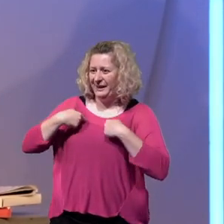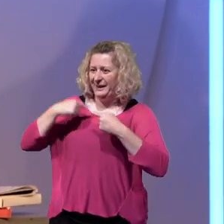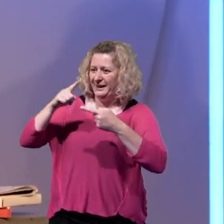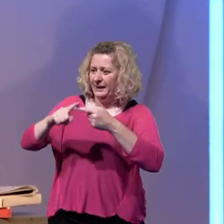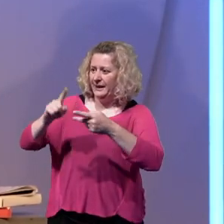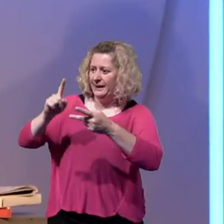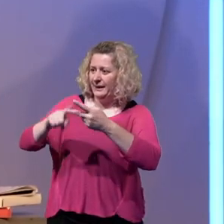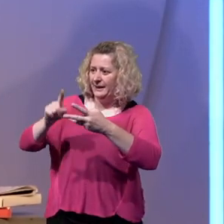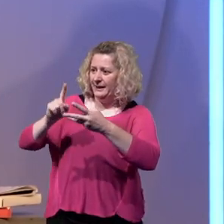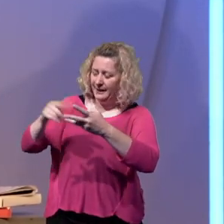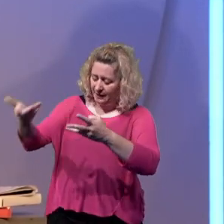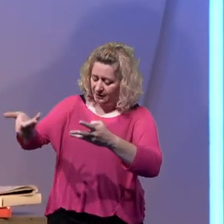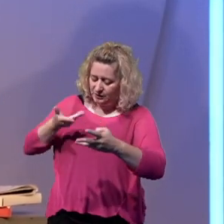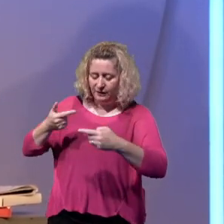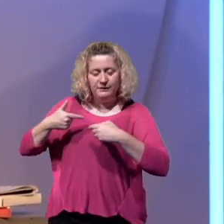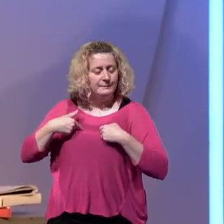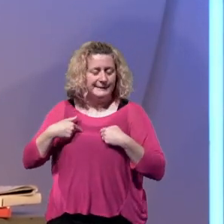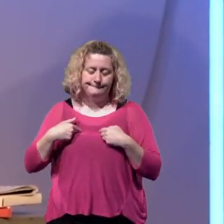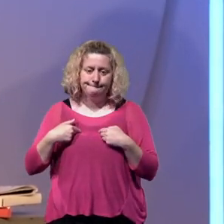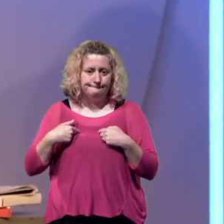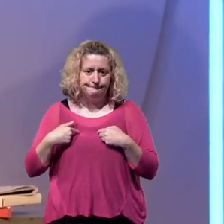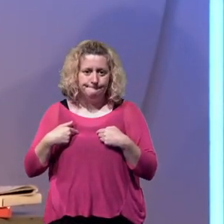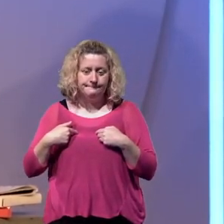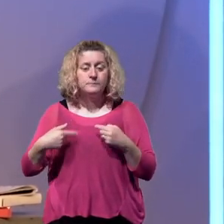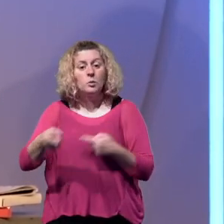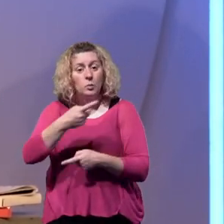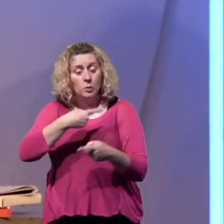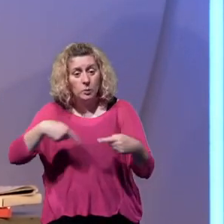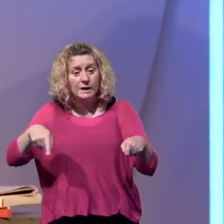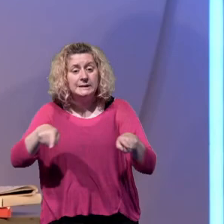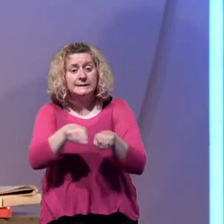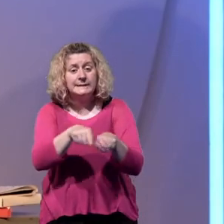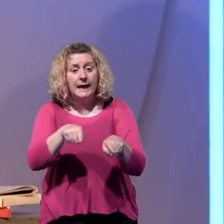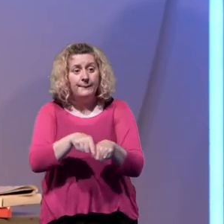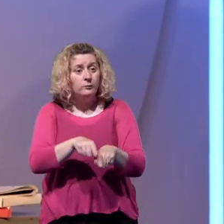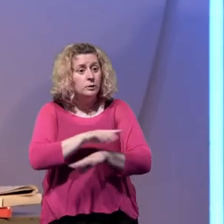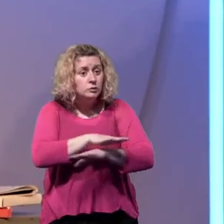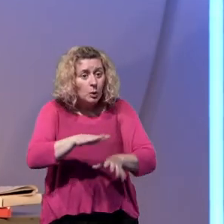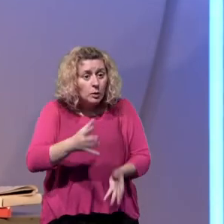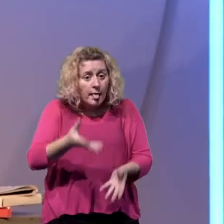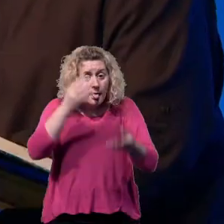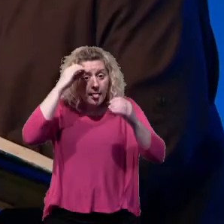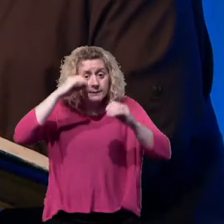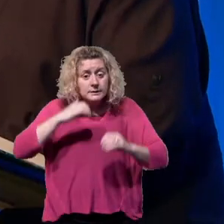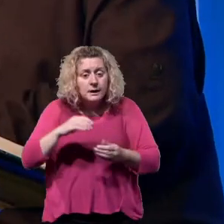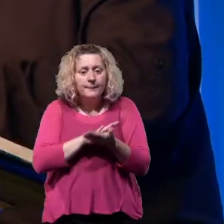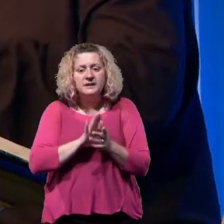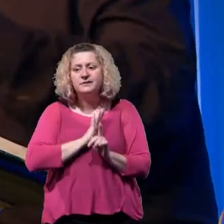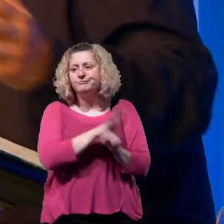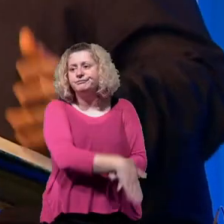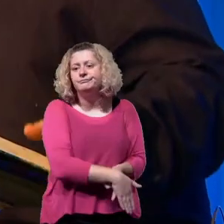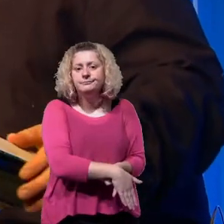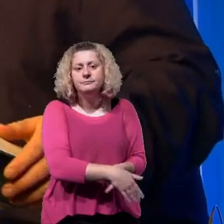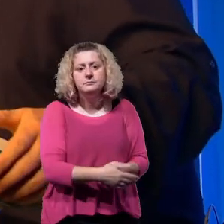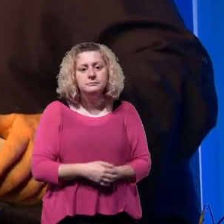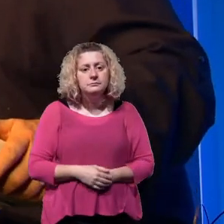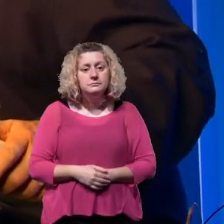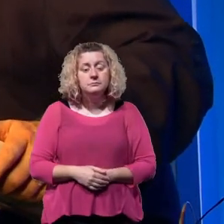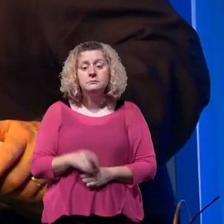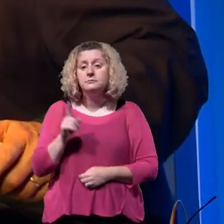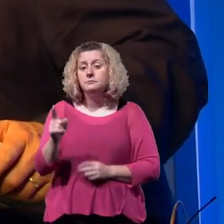And the way we show we trample others is by not listening. Whilst Jesus, he gave his life